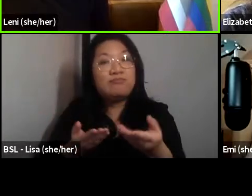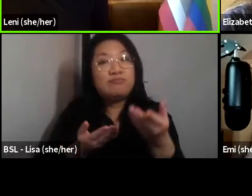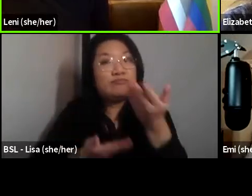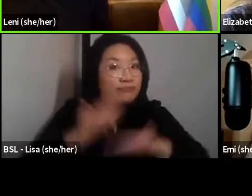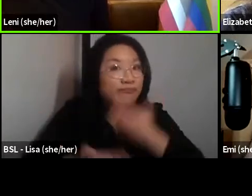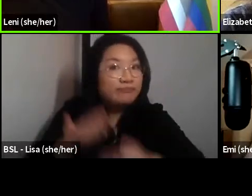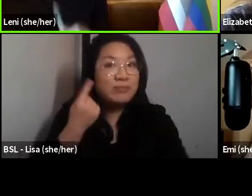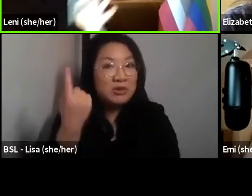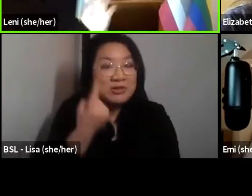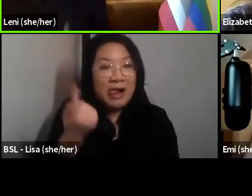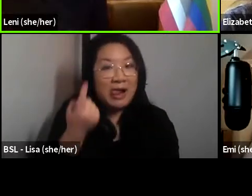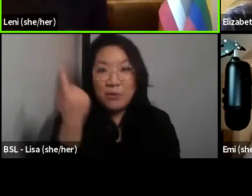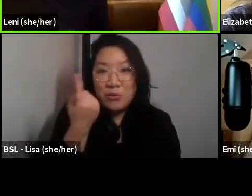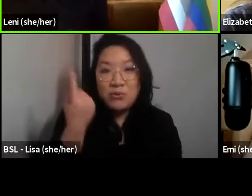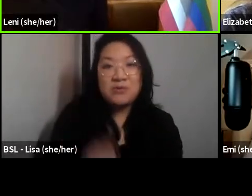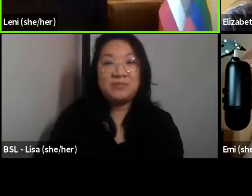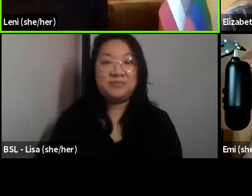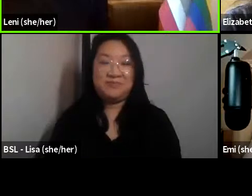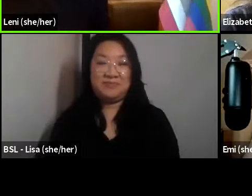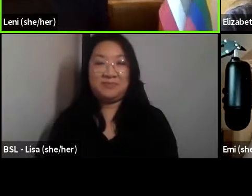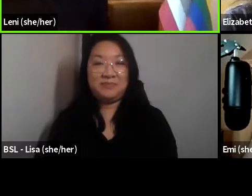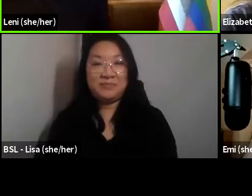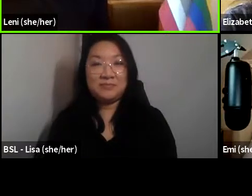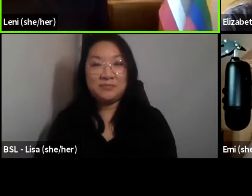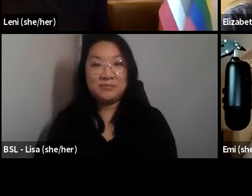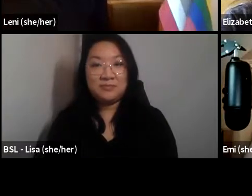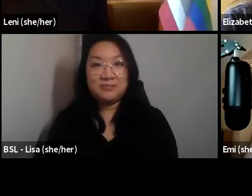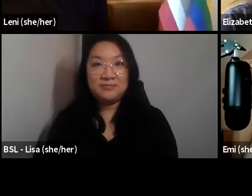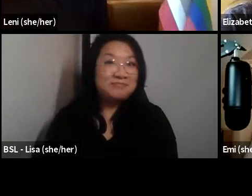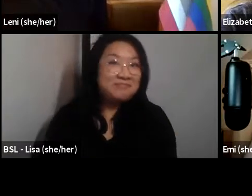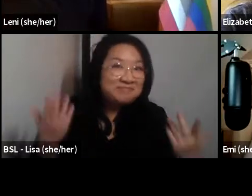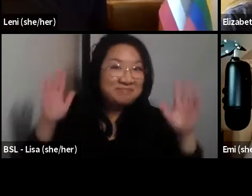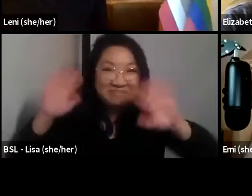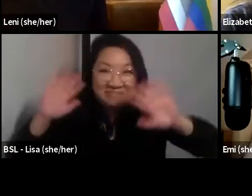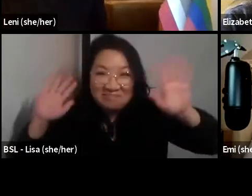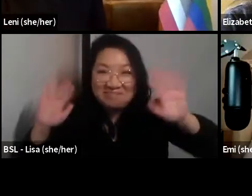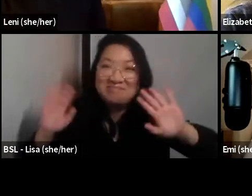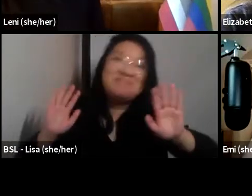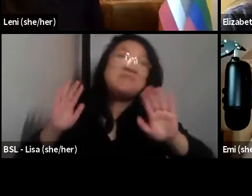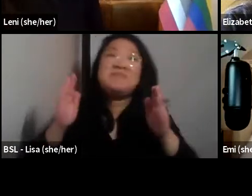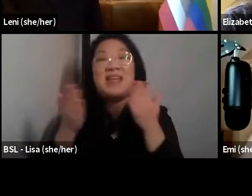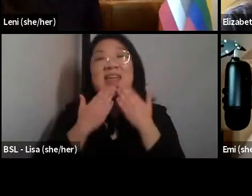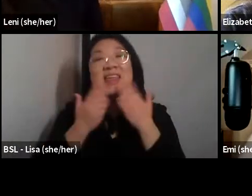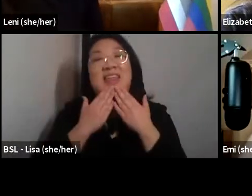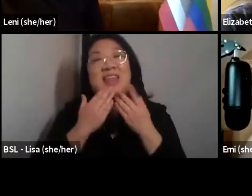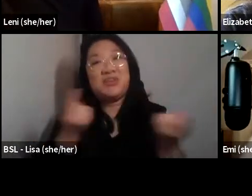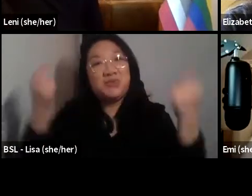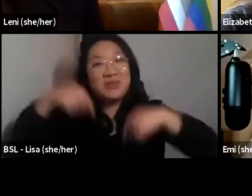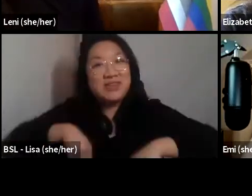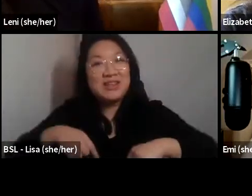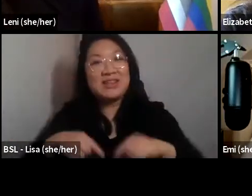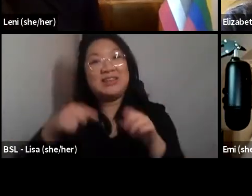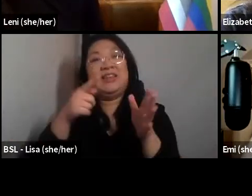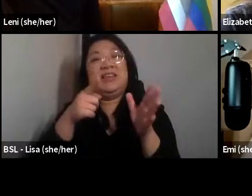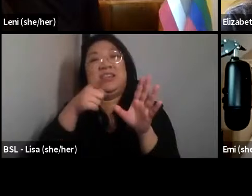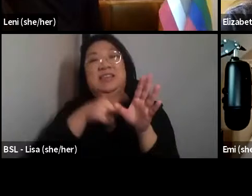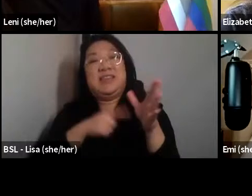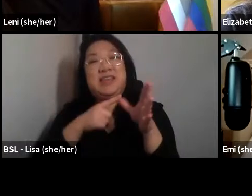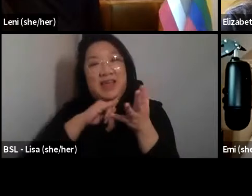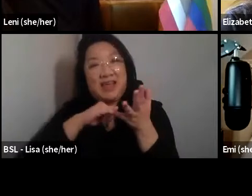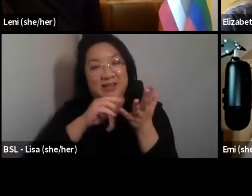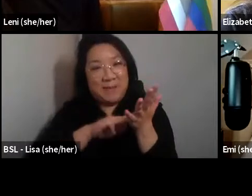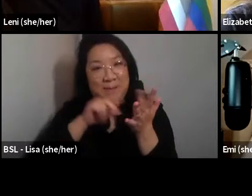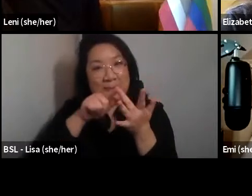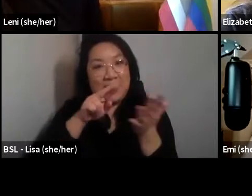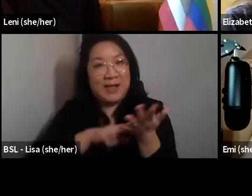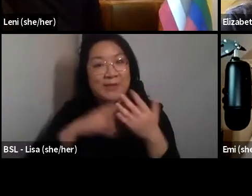yourself, just so people know who everyone is. Well, hi, everybody. Thanks for having me. My name is Yasmin Benoit, and I'm a